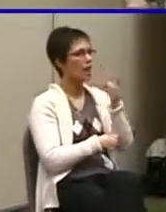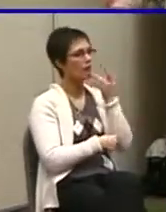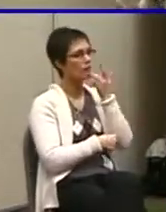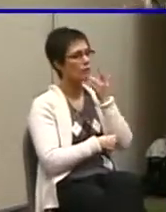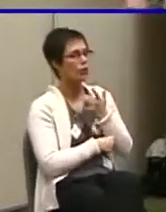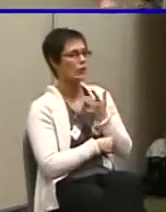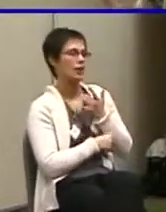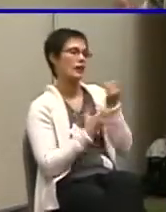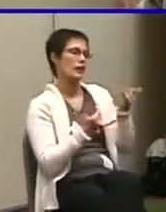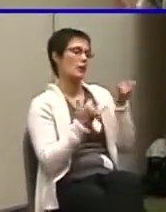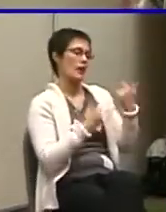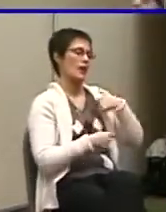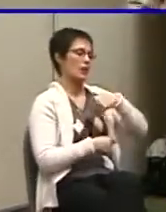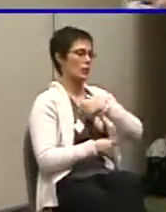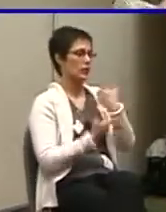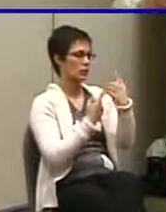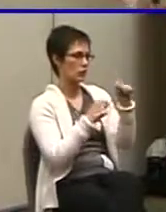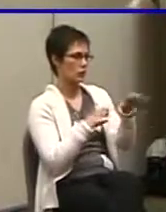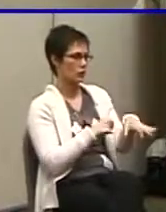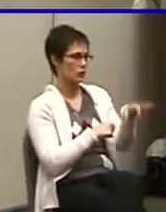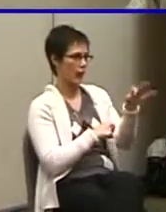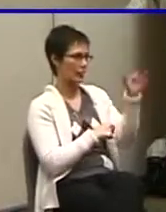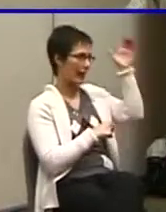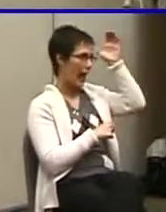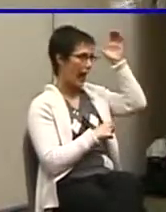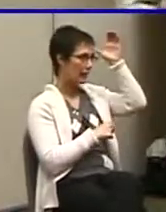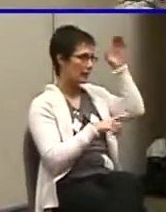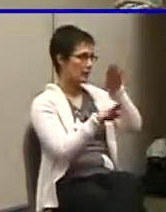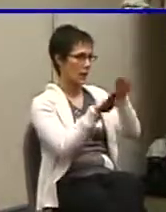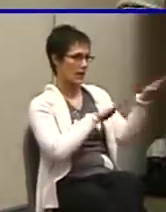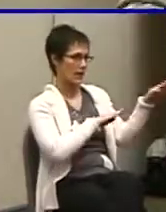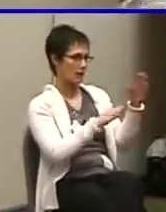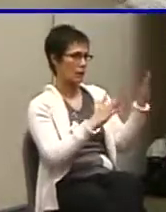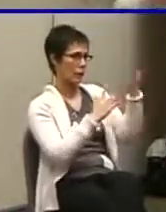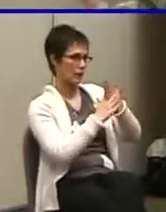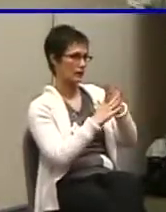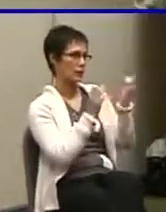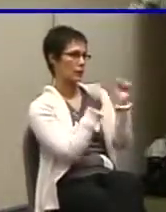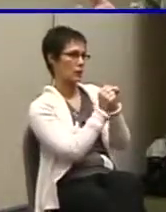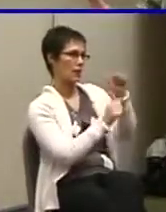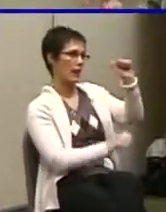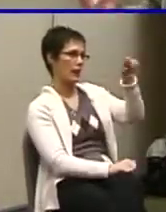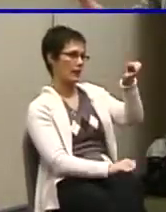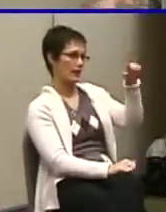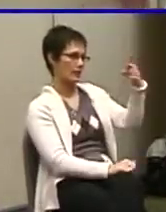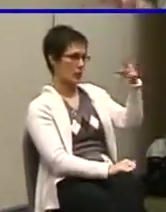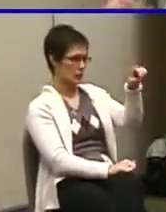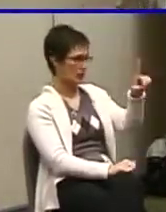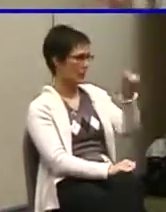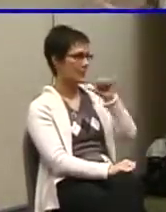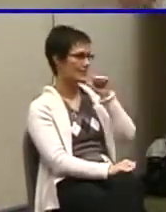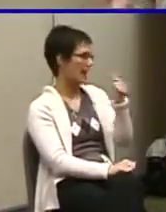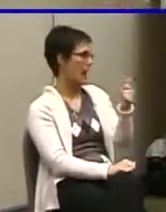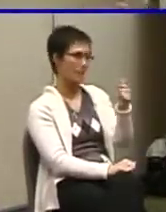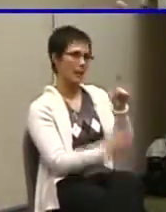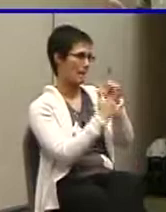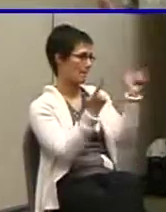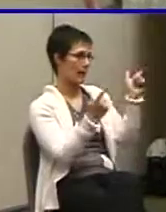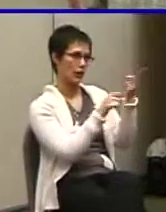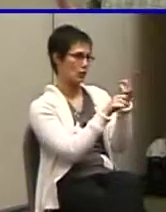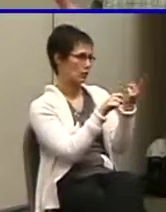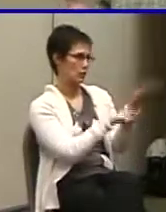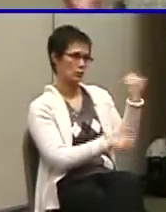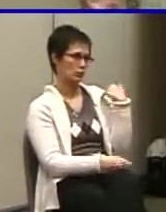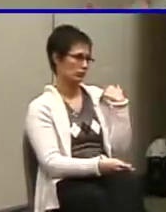of the cognitive behavioral interventions that are effective with ADHD. That hasn't been a real big toolbox for that population because they don't use that internal voice